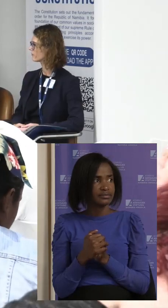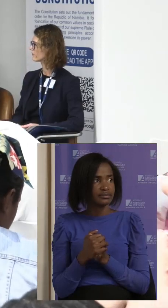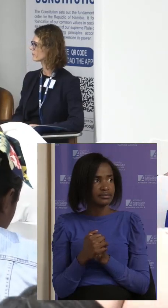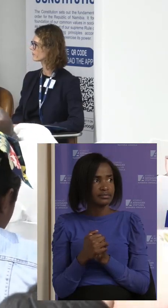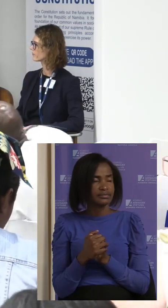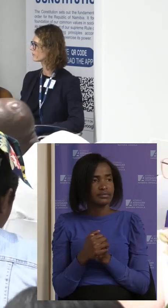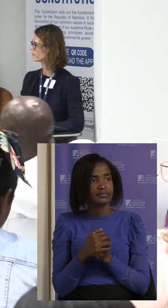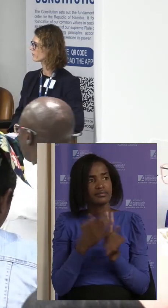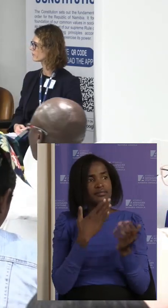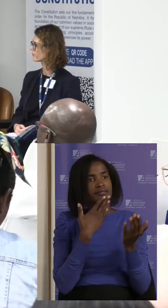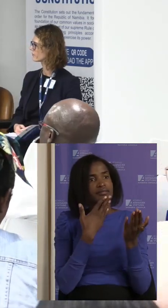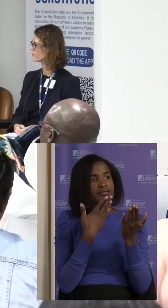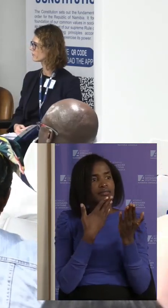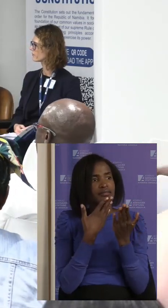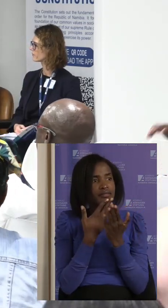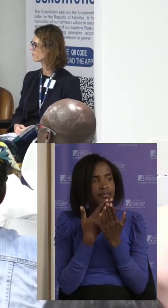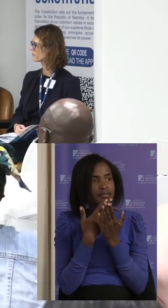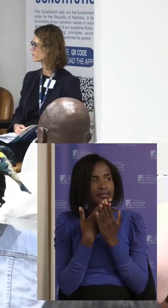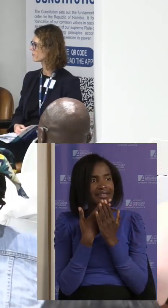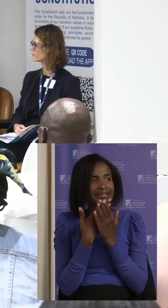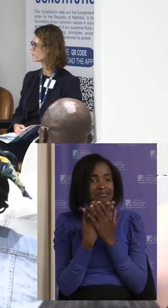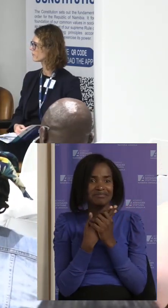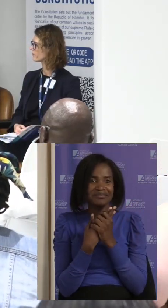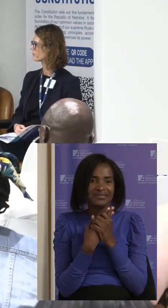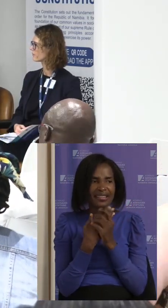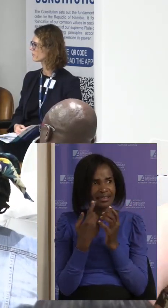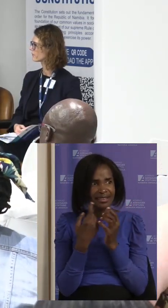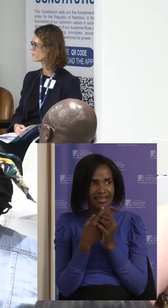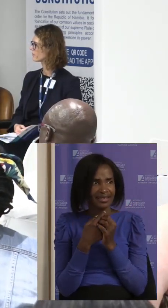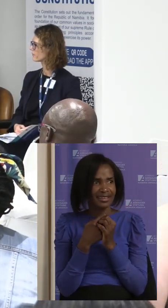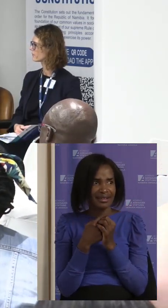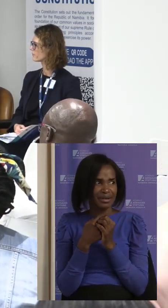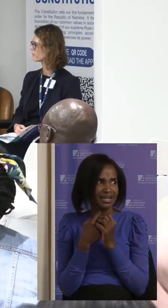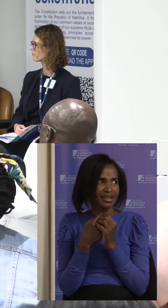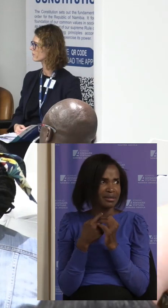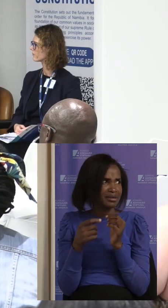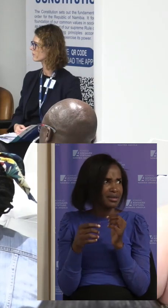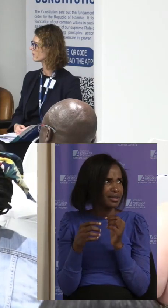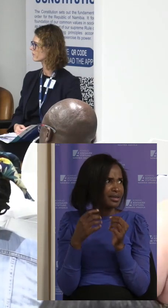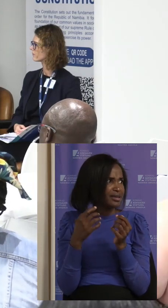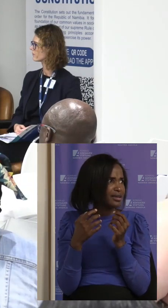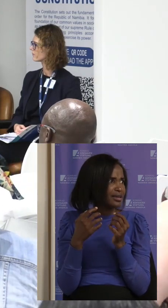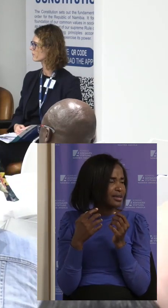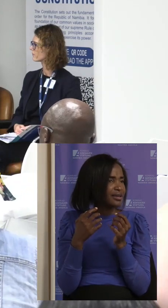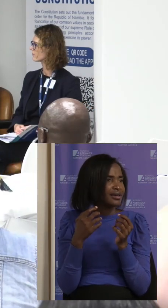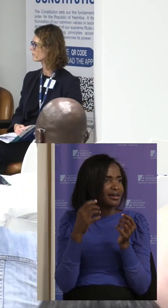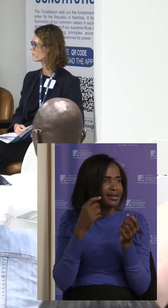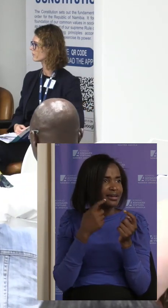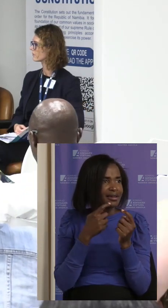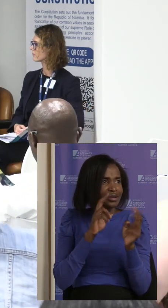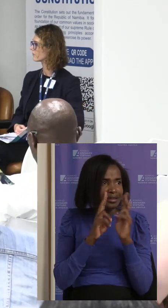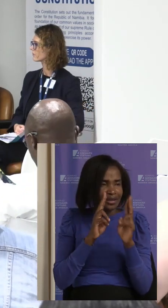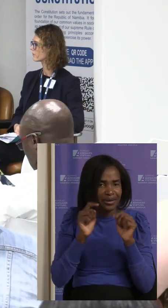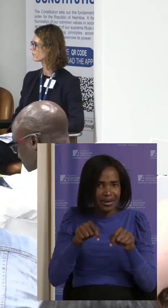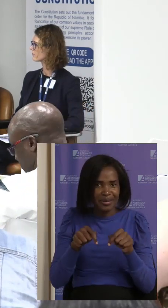I think thank you for the audience for your comments. I think it will only be fair if we can now allow our panelists